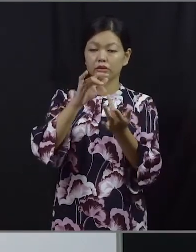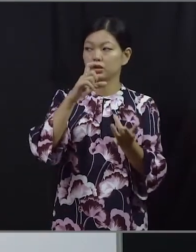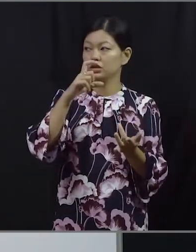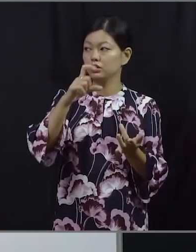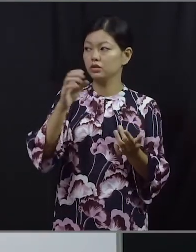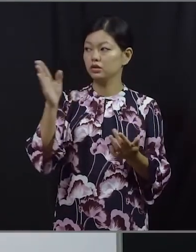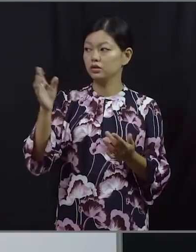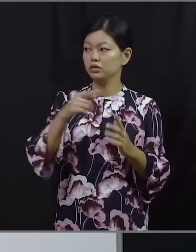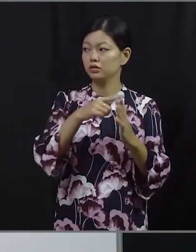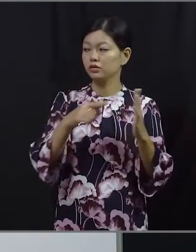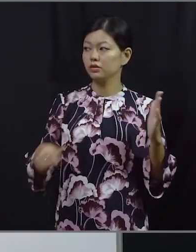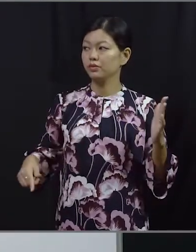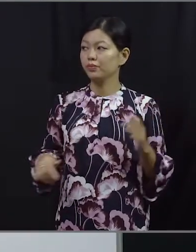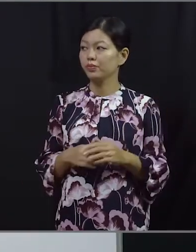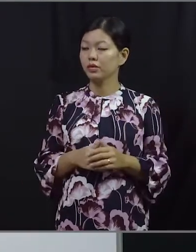the ray,